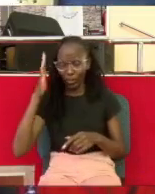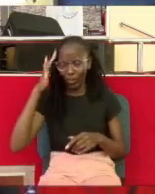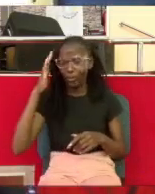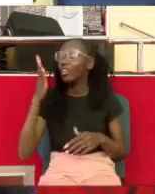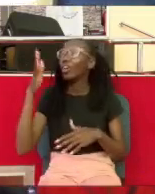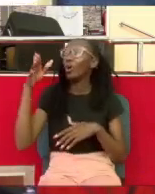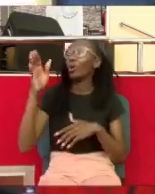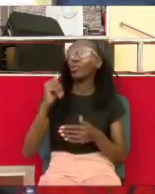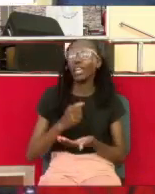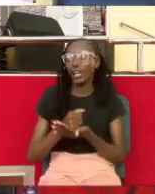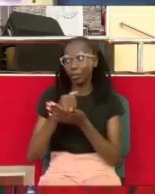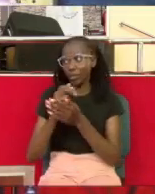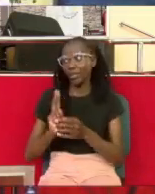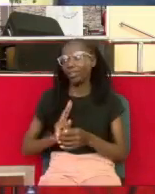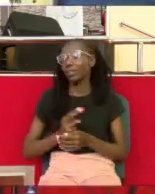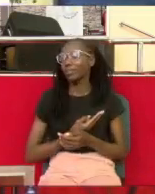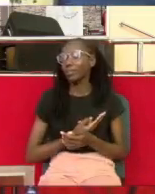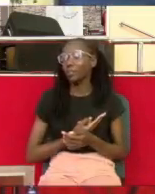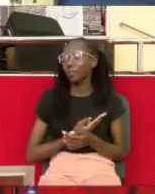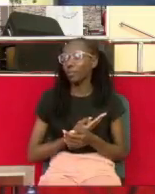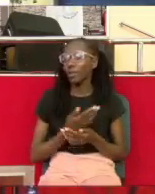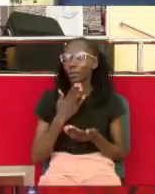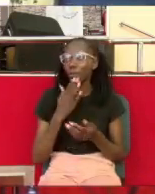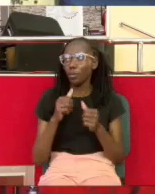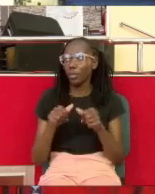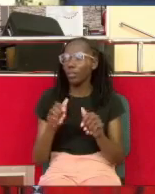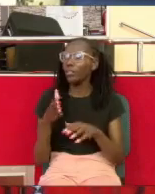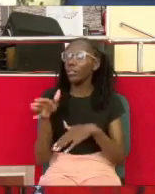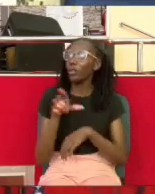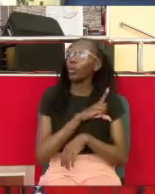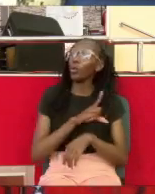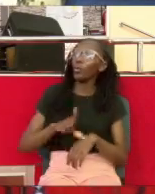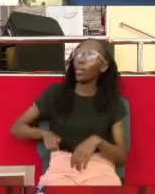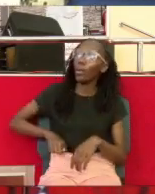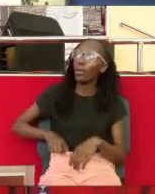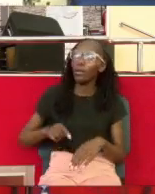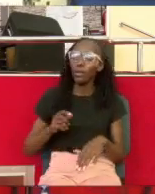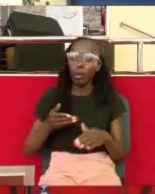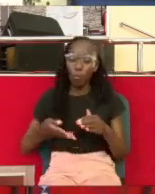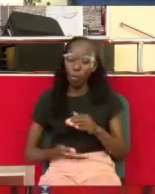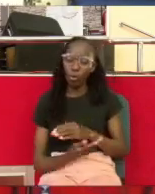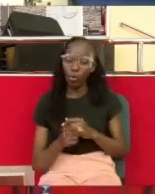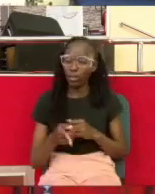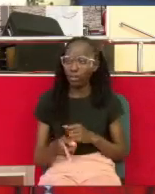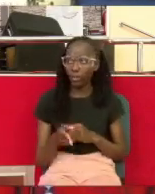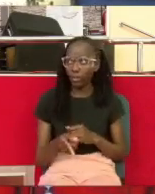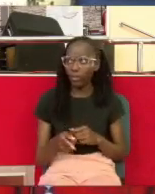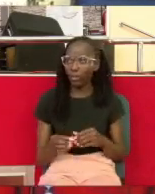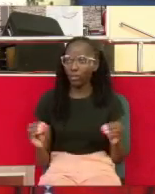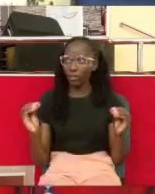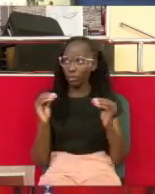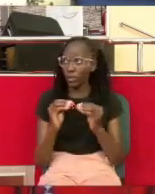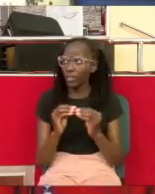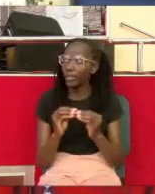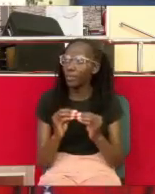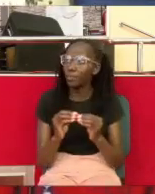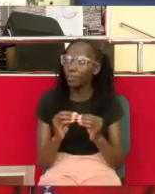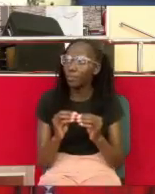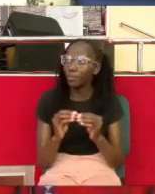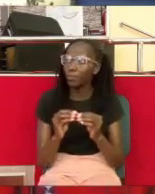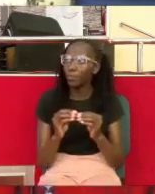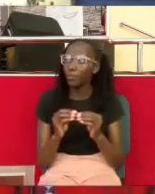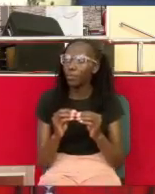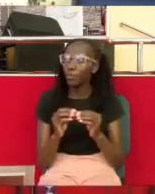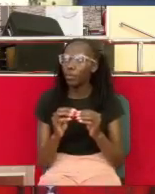God. So we bless the Lord. This morning, as we have gathered,